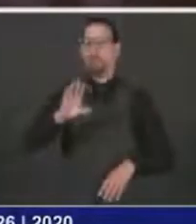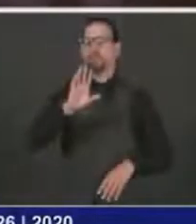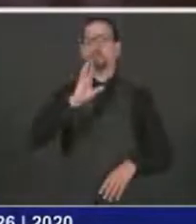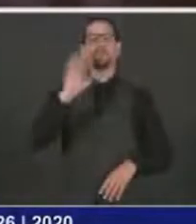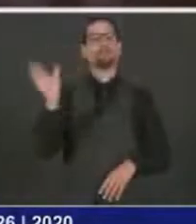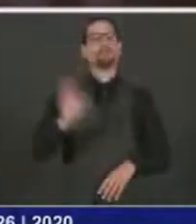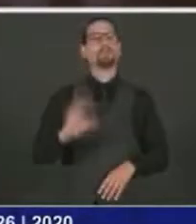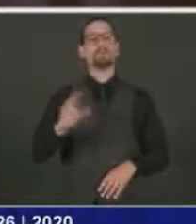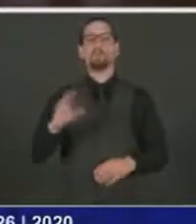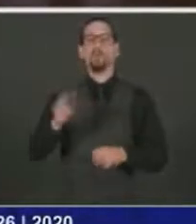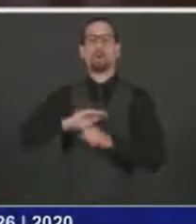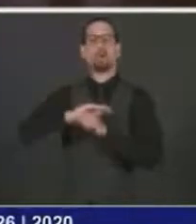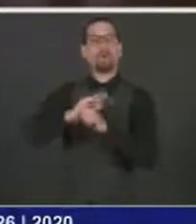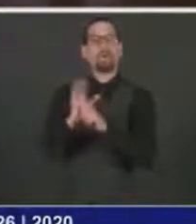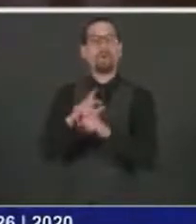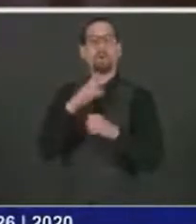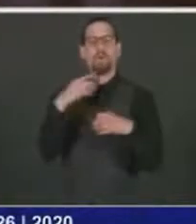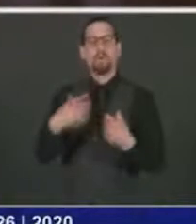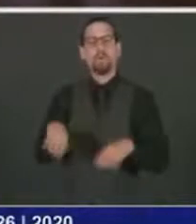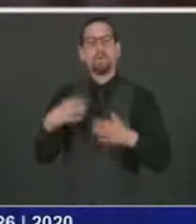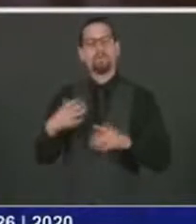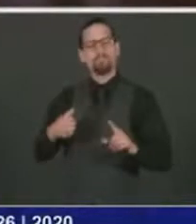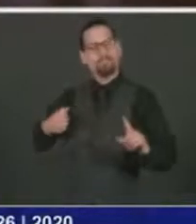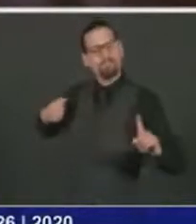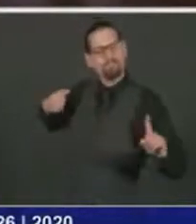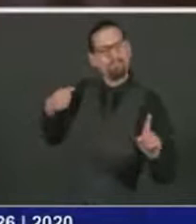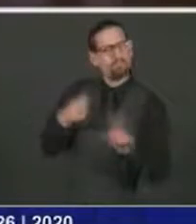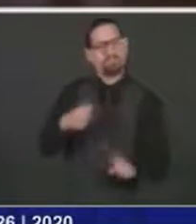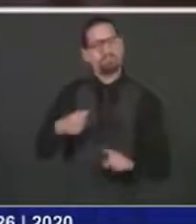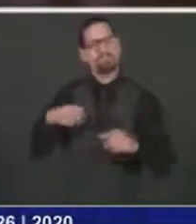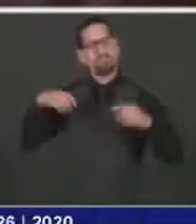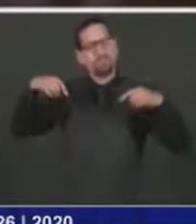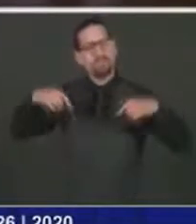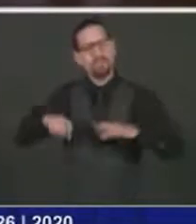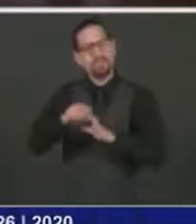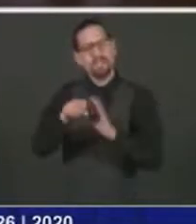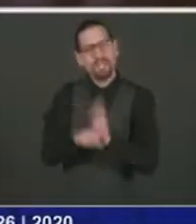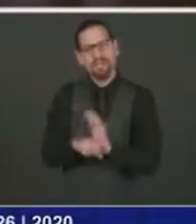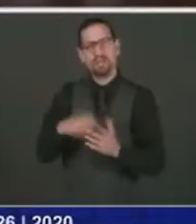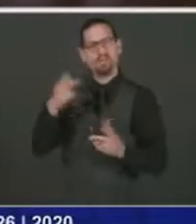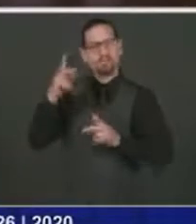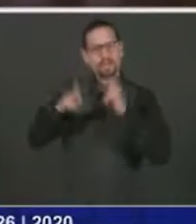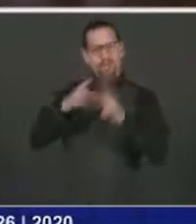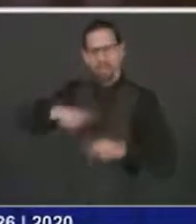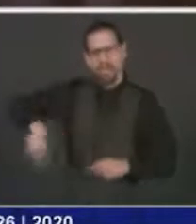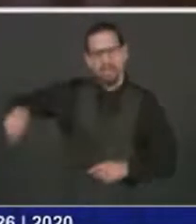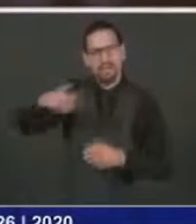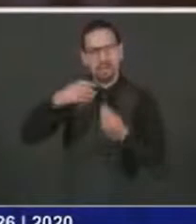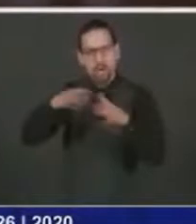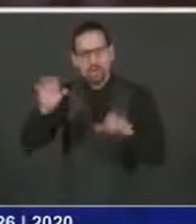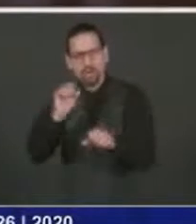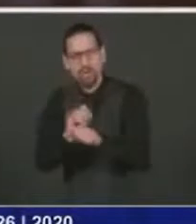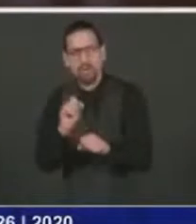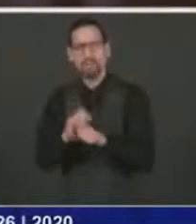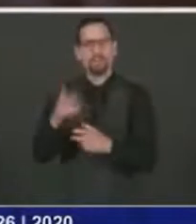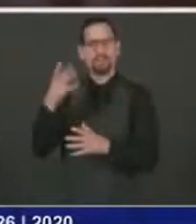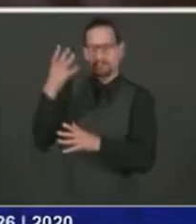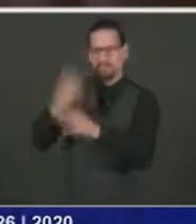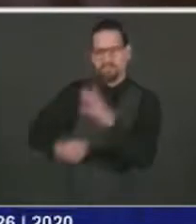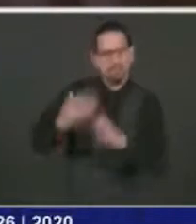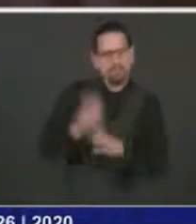Tens of thousands of our friends and family out of work, businesses wondering if they'll be able to survive,